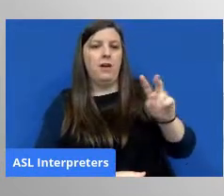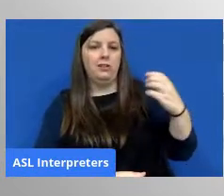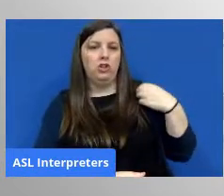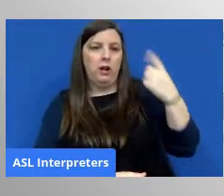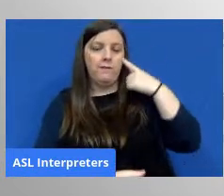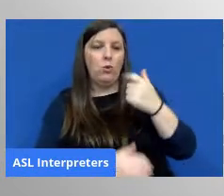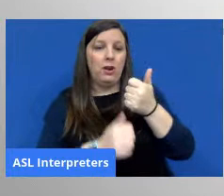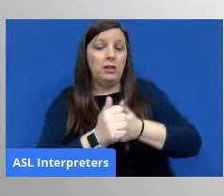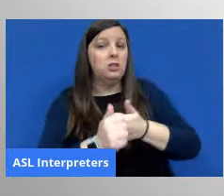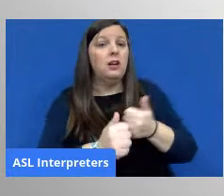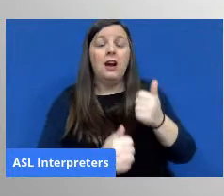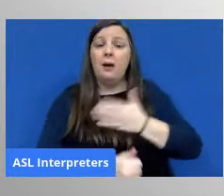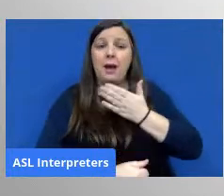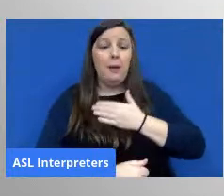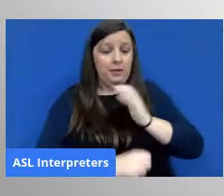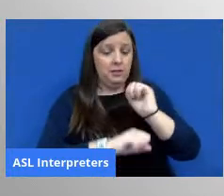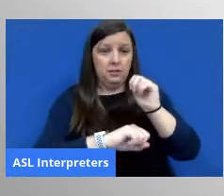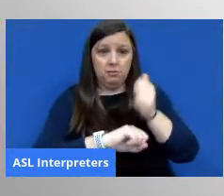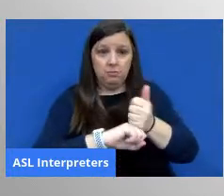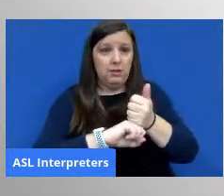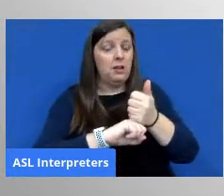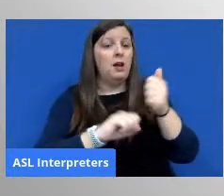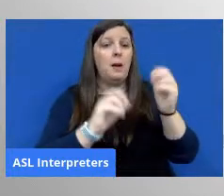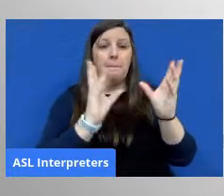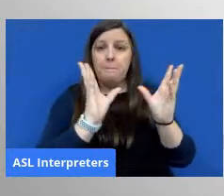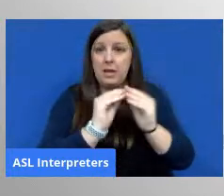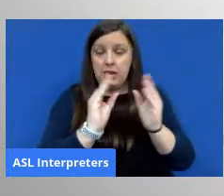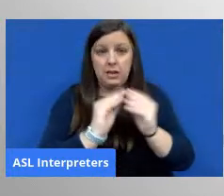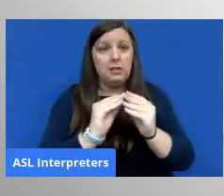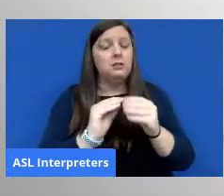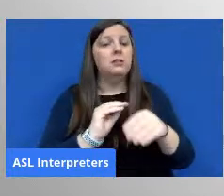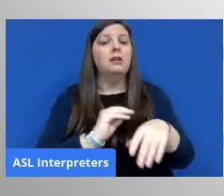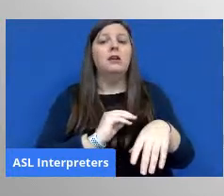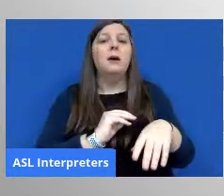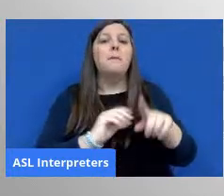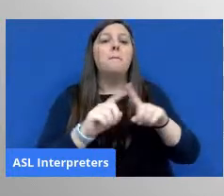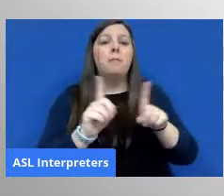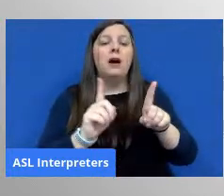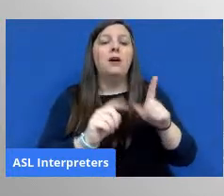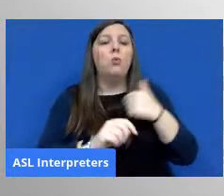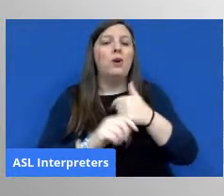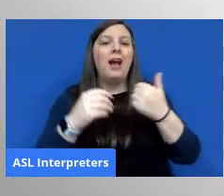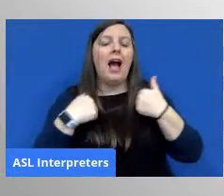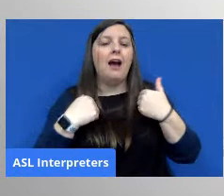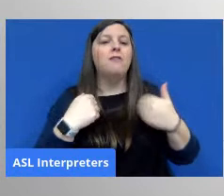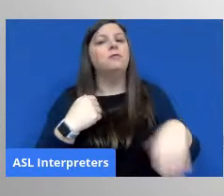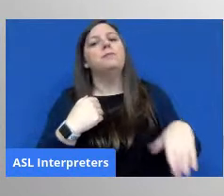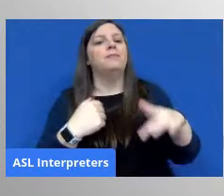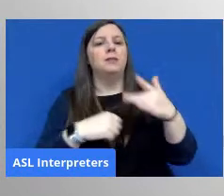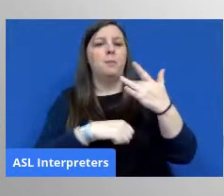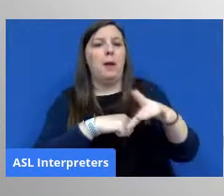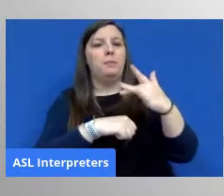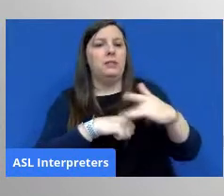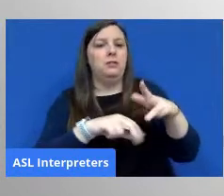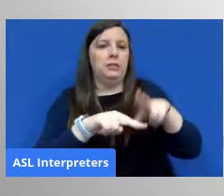scheduled, but I would like to make sure that we fill in the vacancies on our committees prior to that.